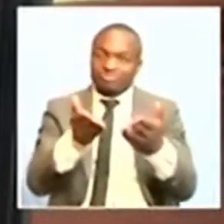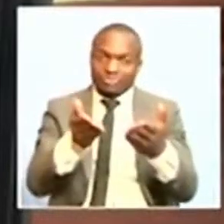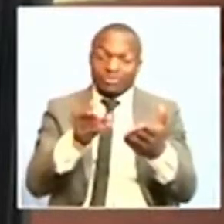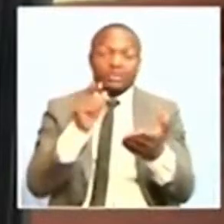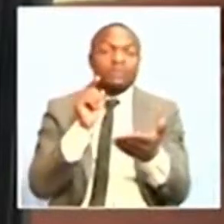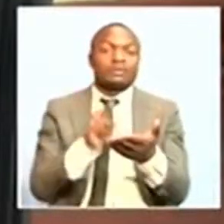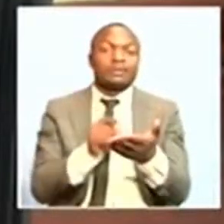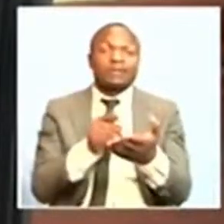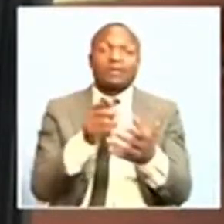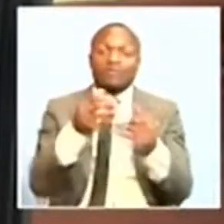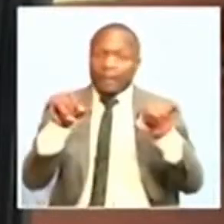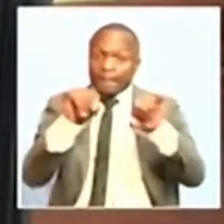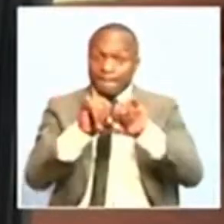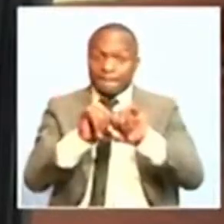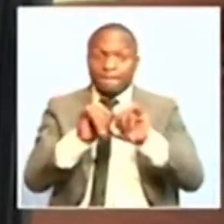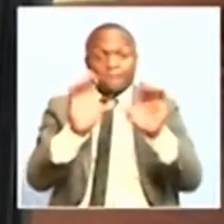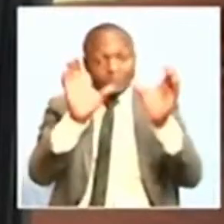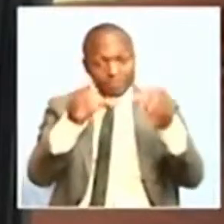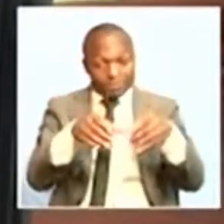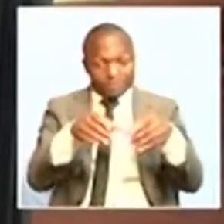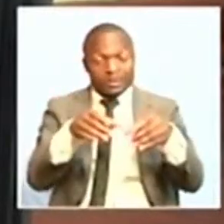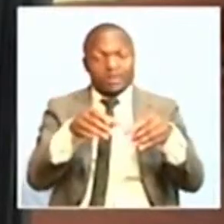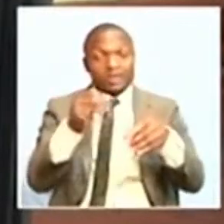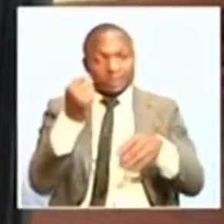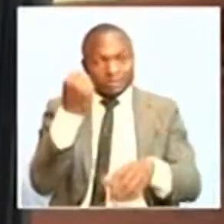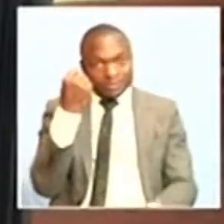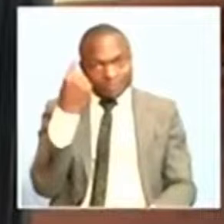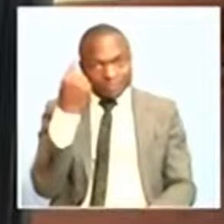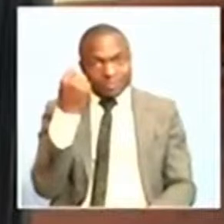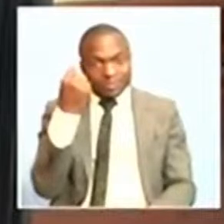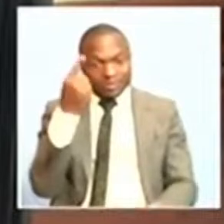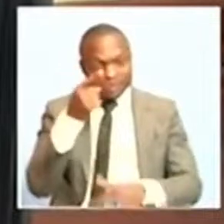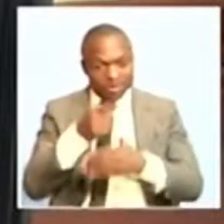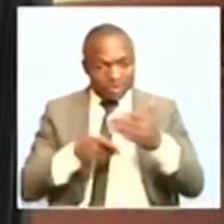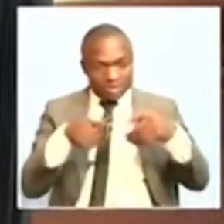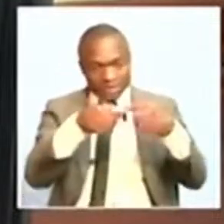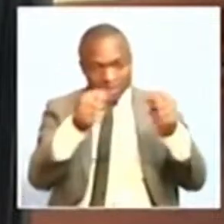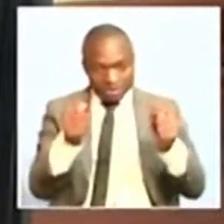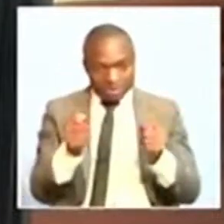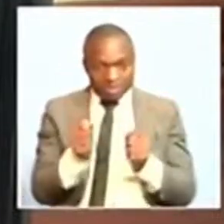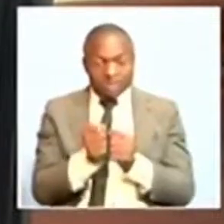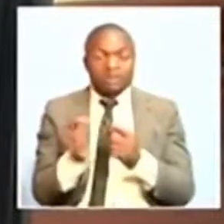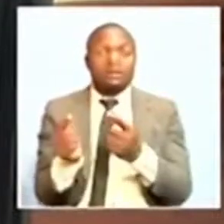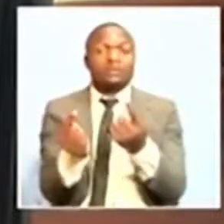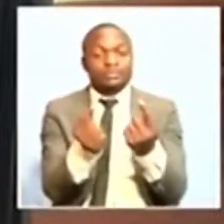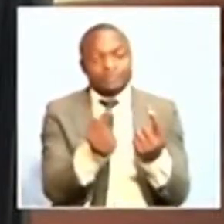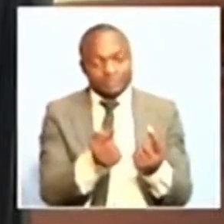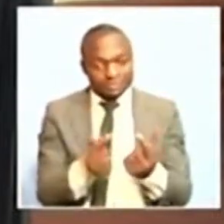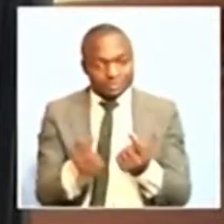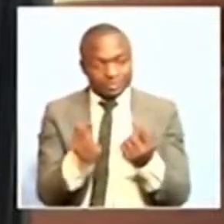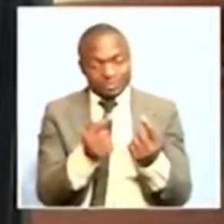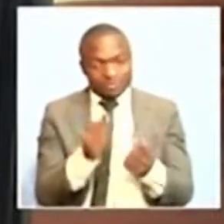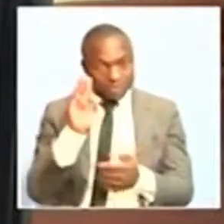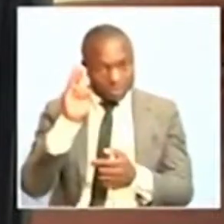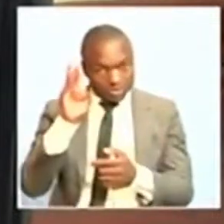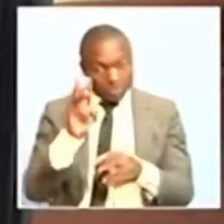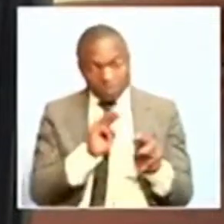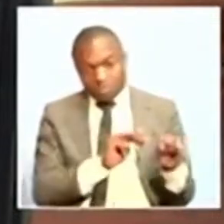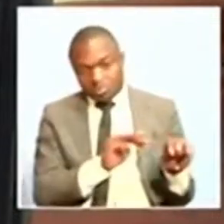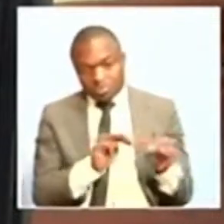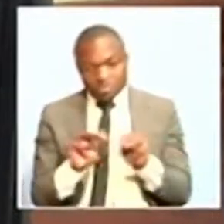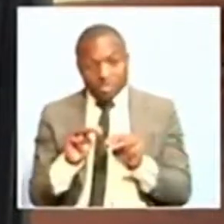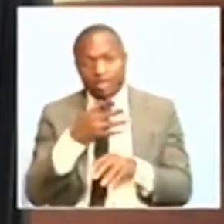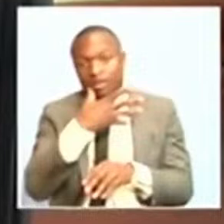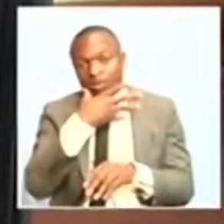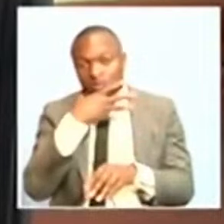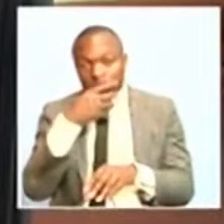be important for the committee to understand what type of circumstances will necessitate the